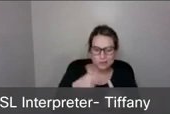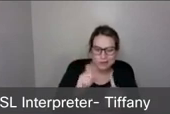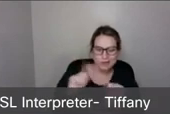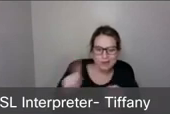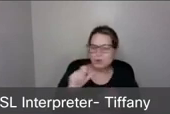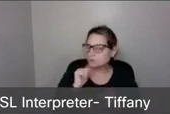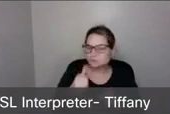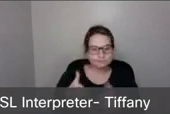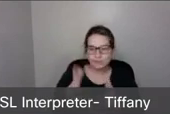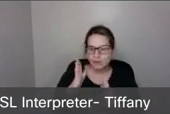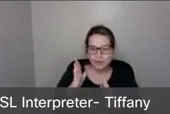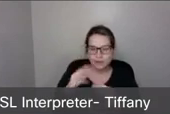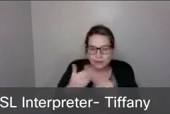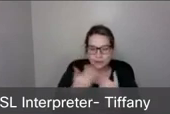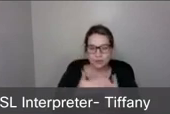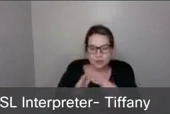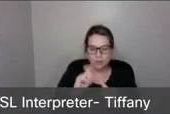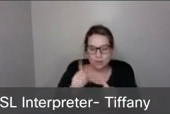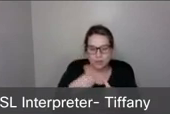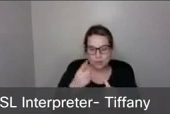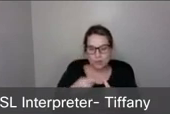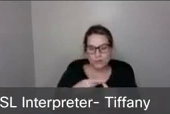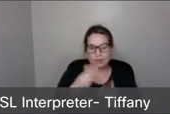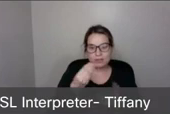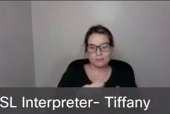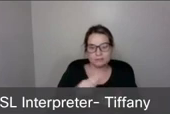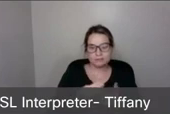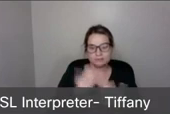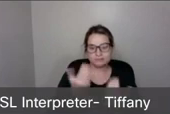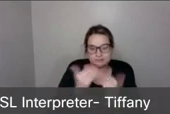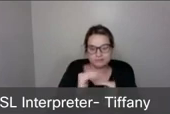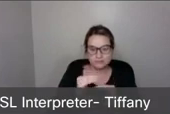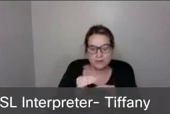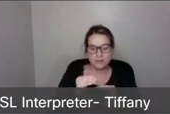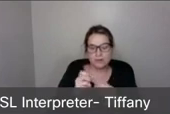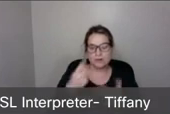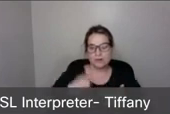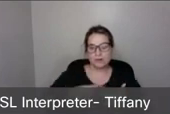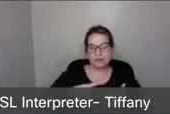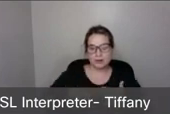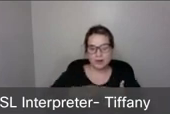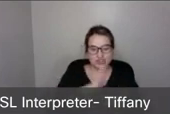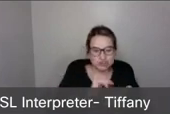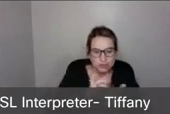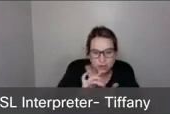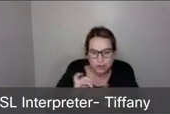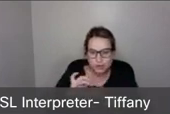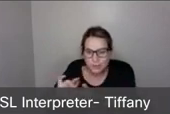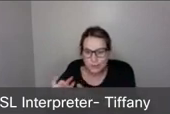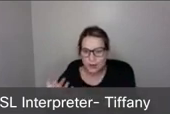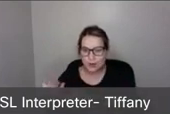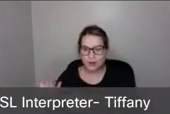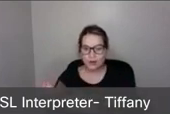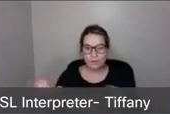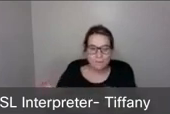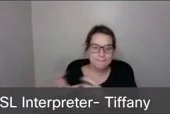aren't even allowed in the room when the budget is discussed. The gerrymander packs Northern Arizona's